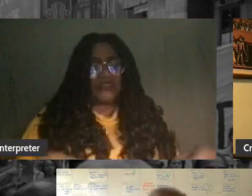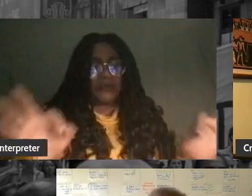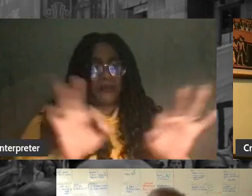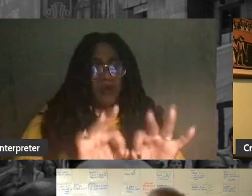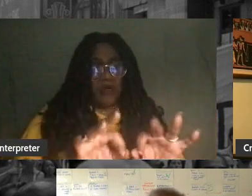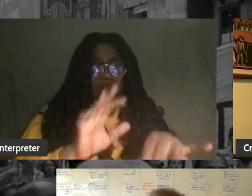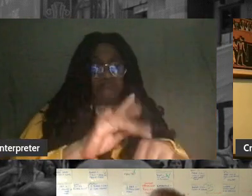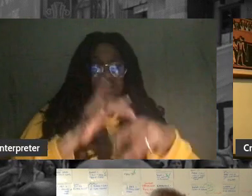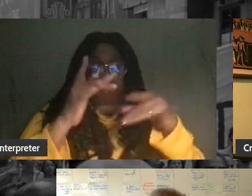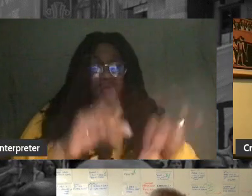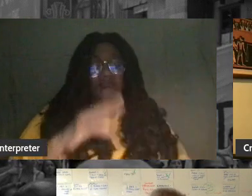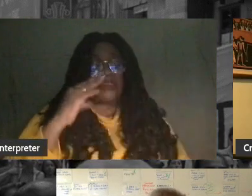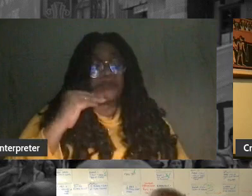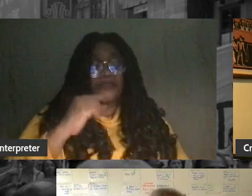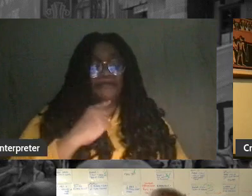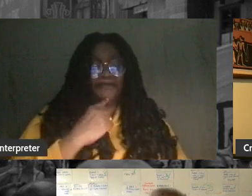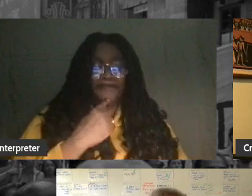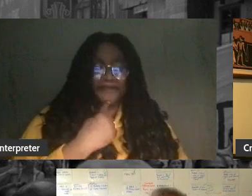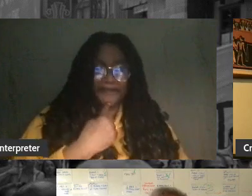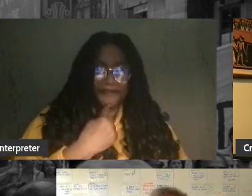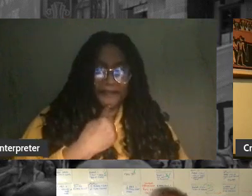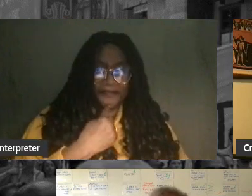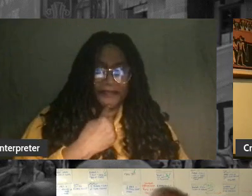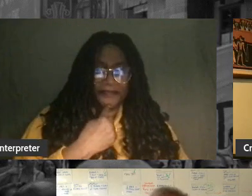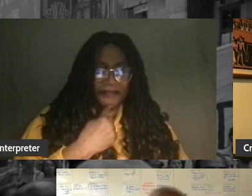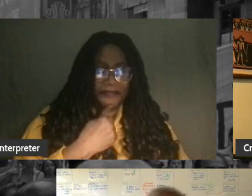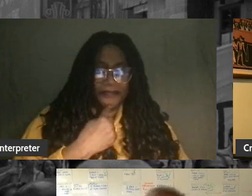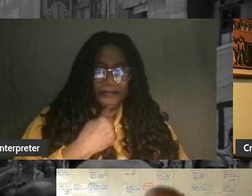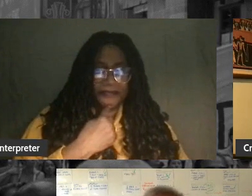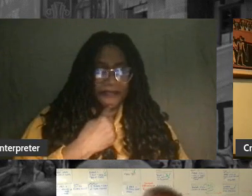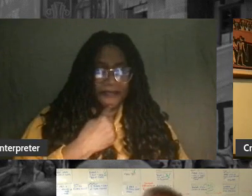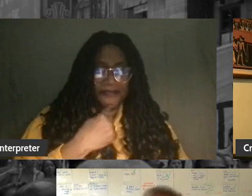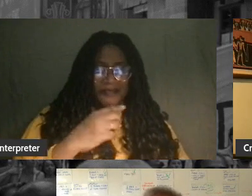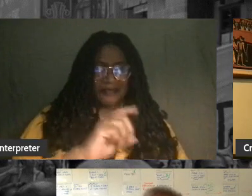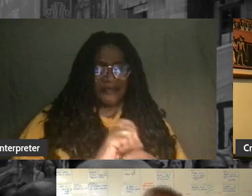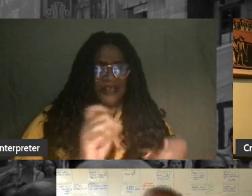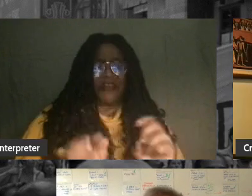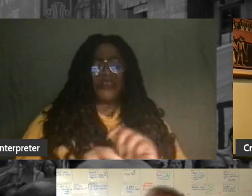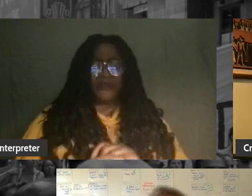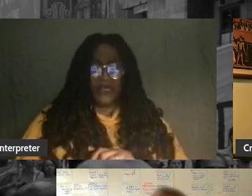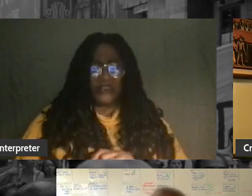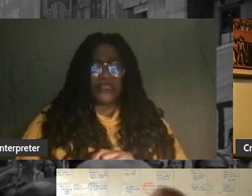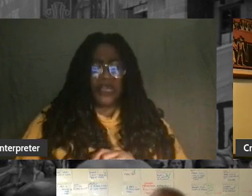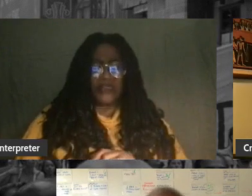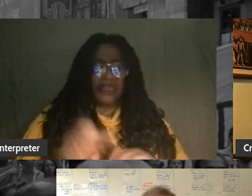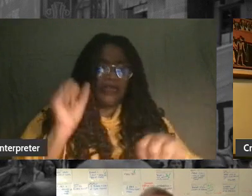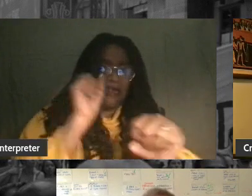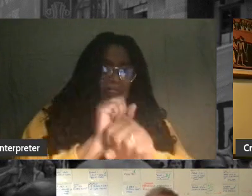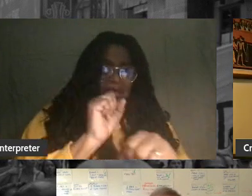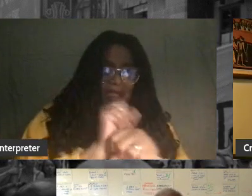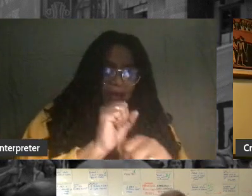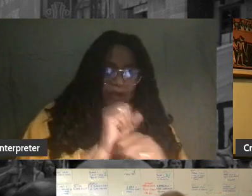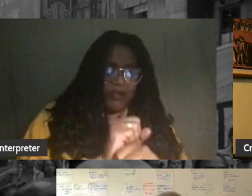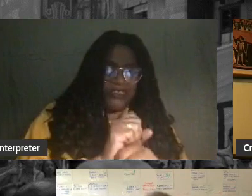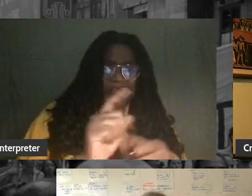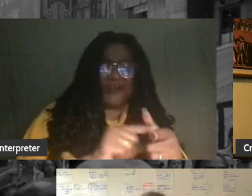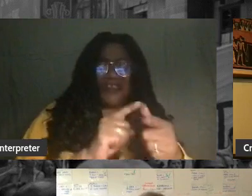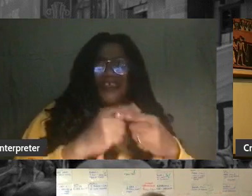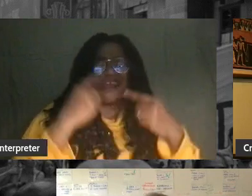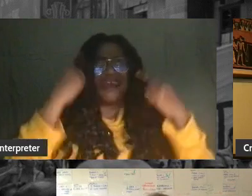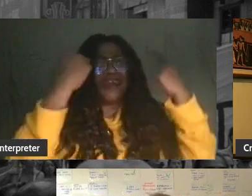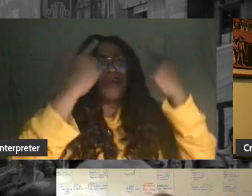the experience of disappointment, of things being changed that I worked on and wondering